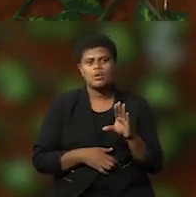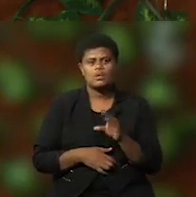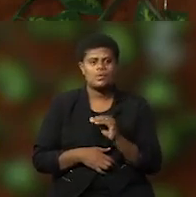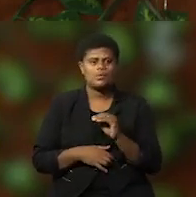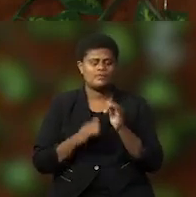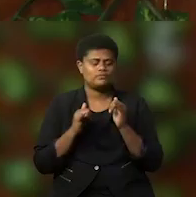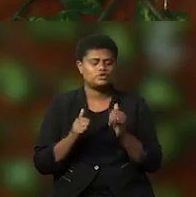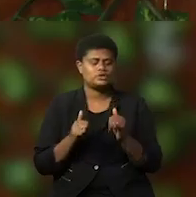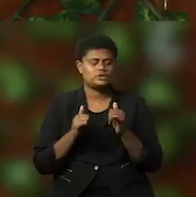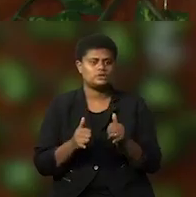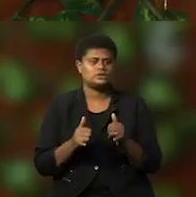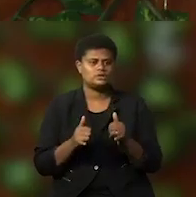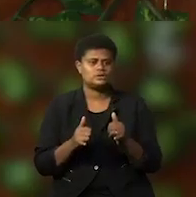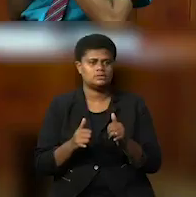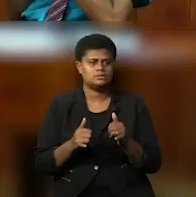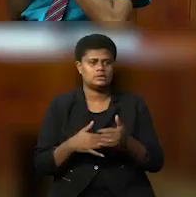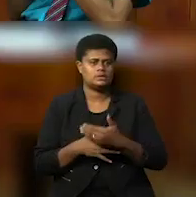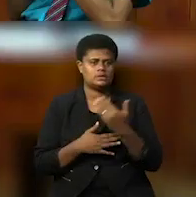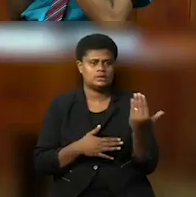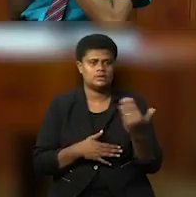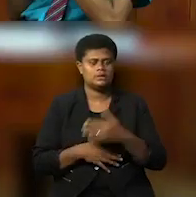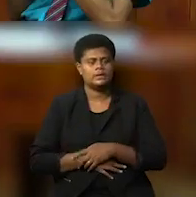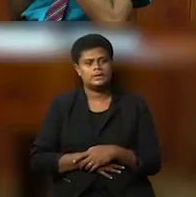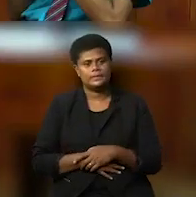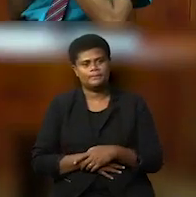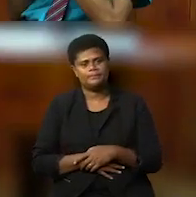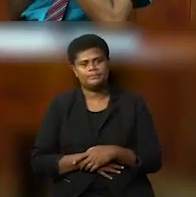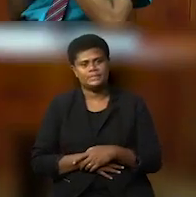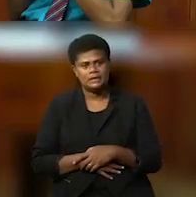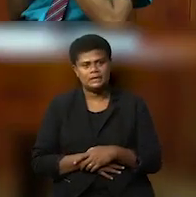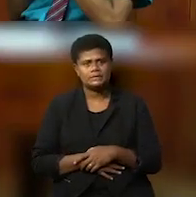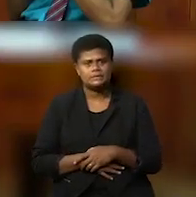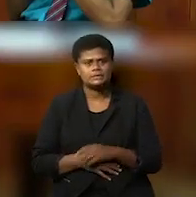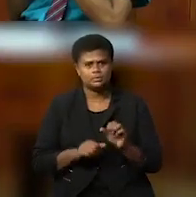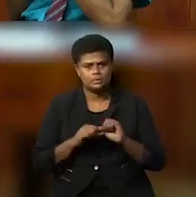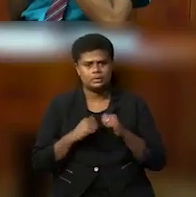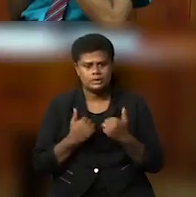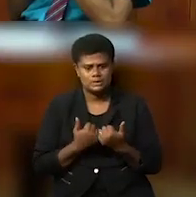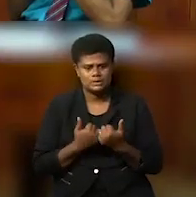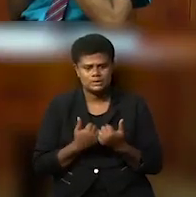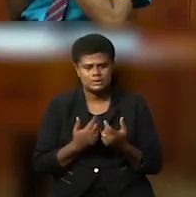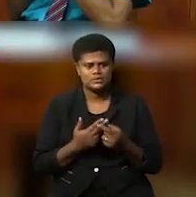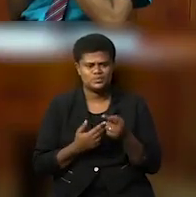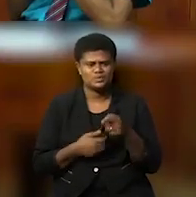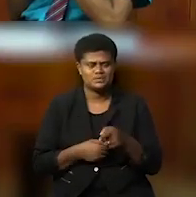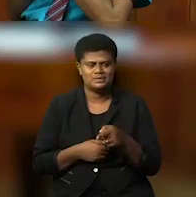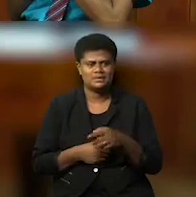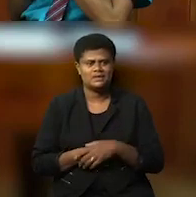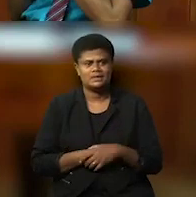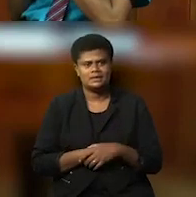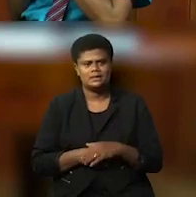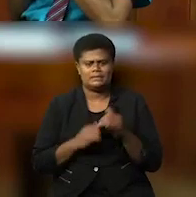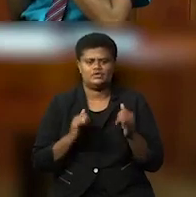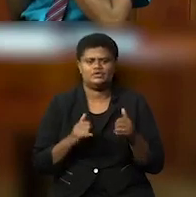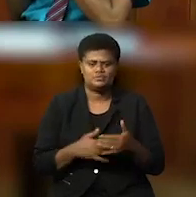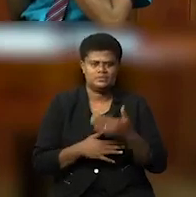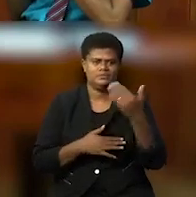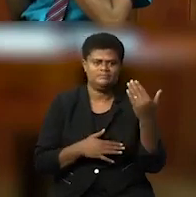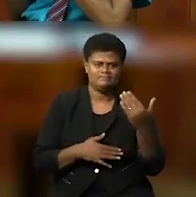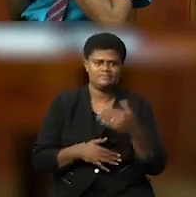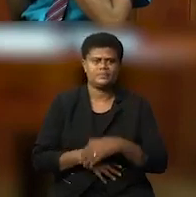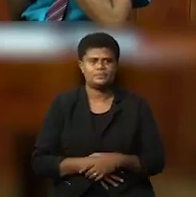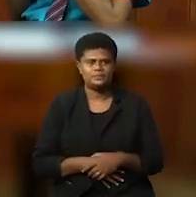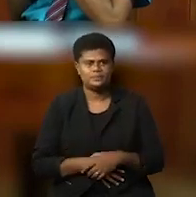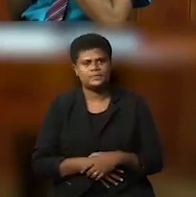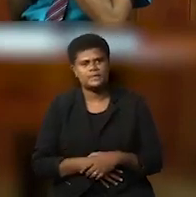news? Okay, Tika, first of all, you said that many people are afraid of judgment. Mm. I agree with that. As a child, I never understood it. Mm. I mean, I heard my